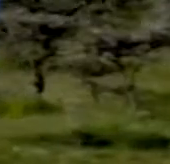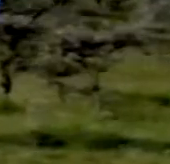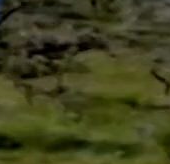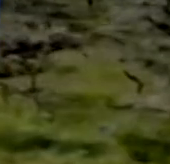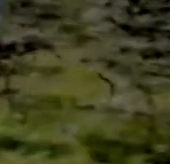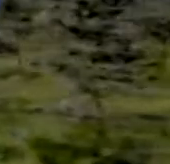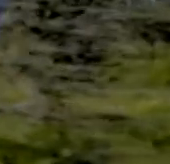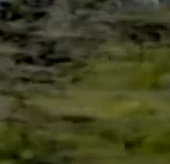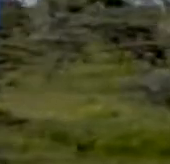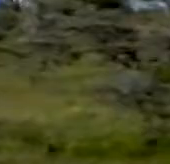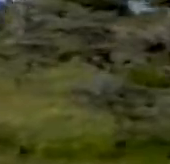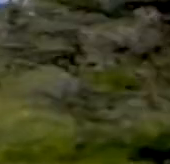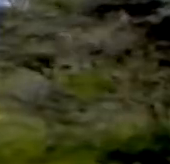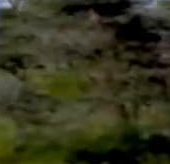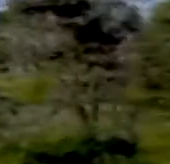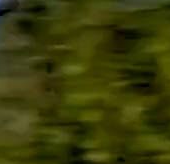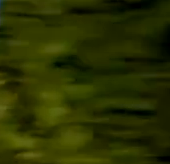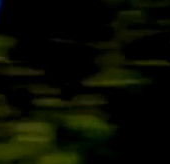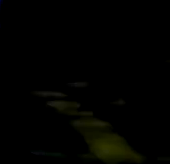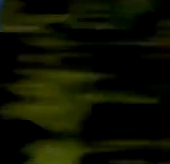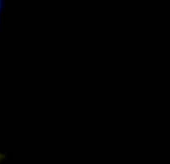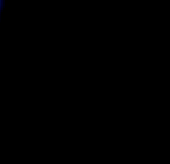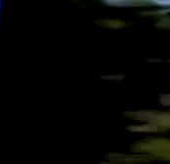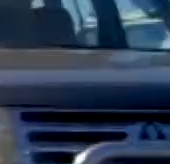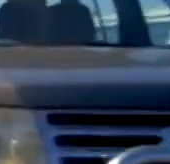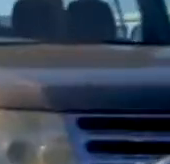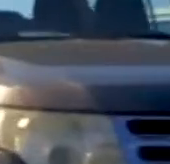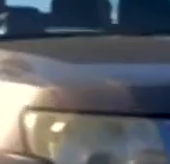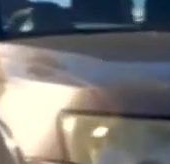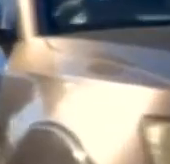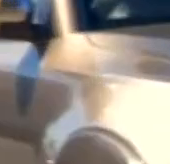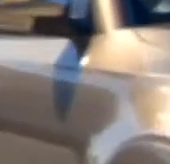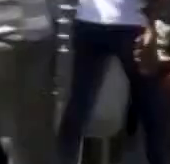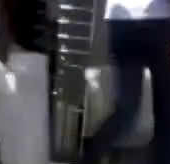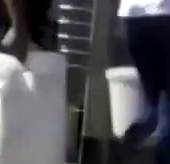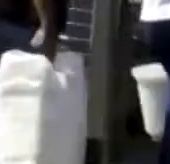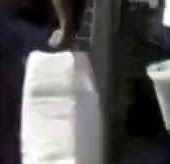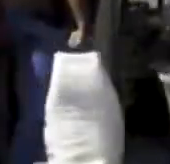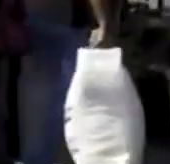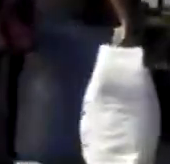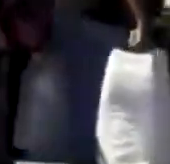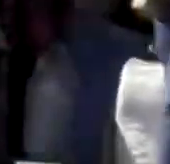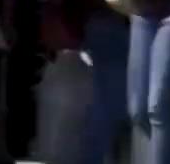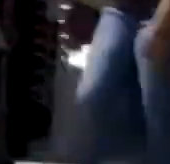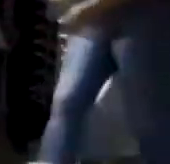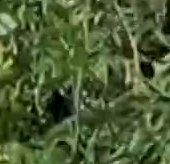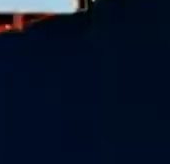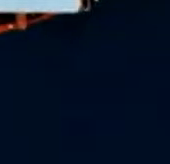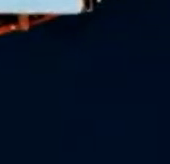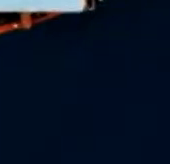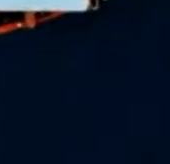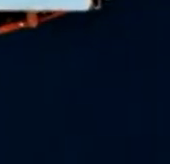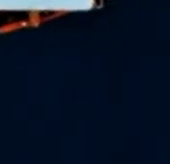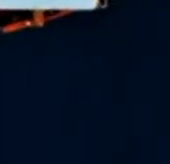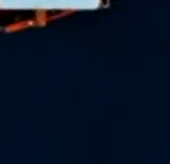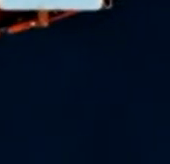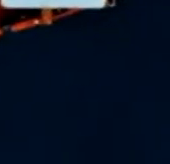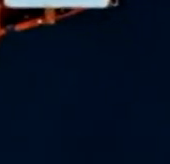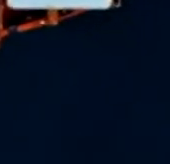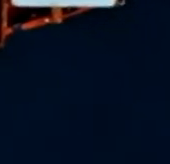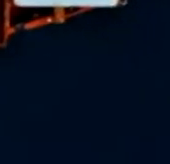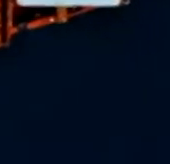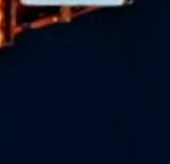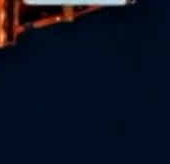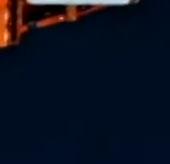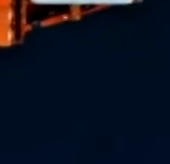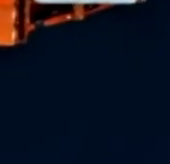as Tunisia and as far south as Eswatini. COMESA's mission is to make trade easier. Its headline projects,